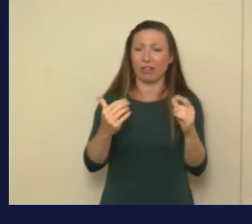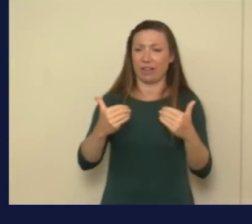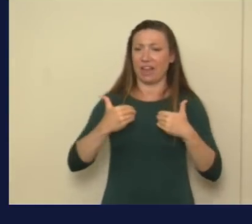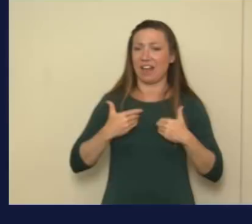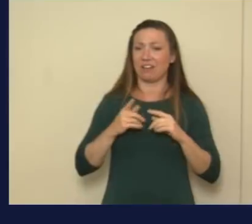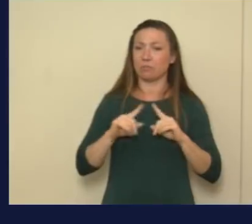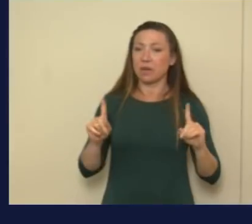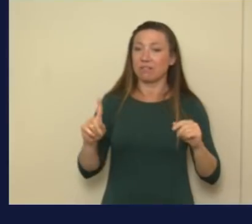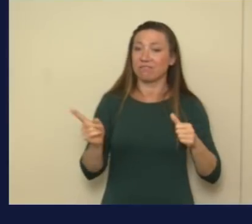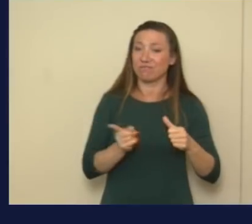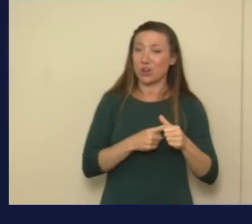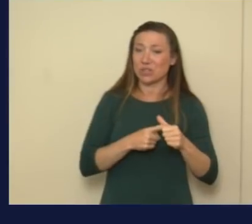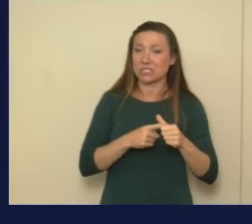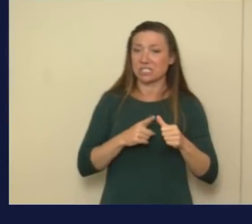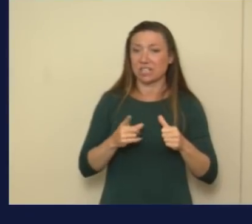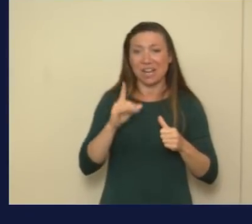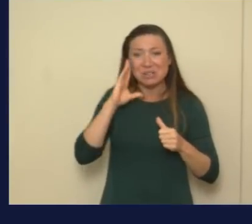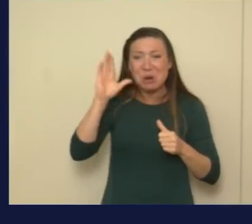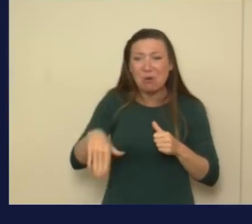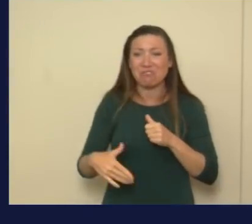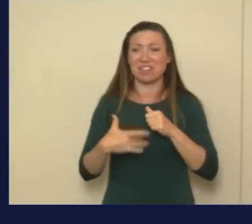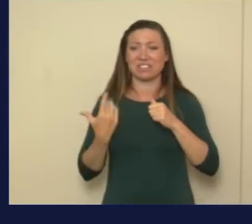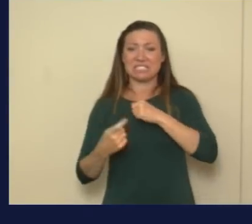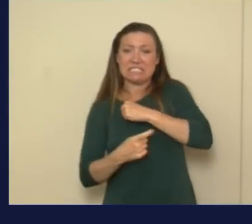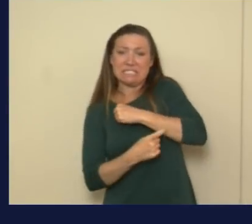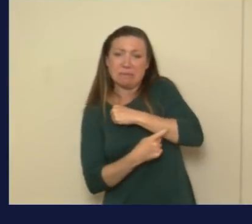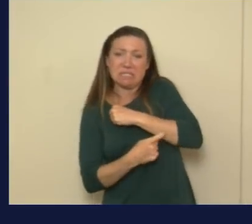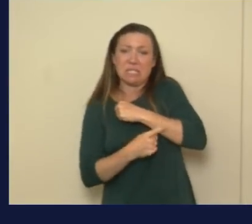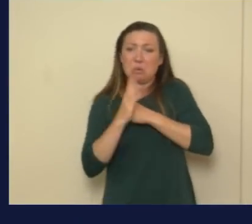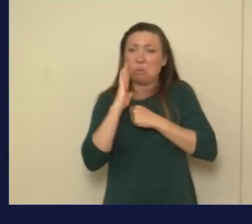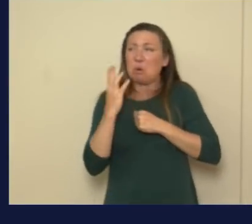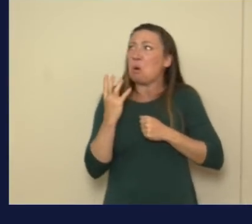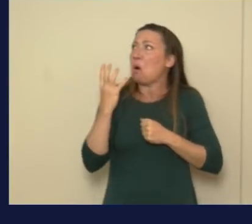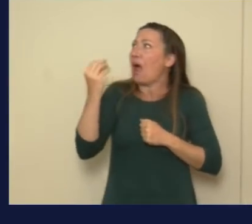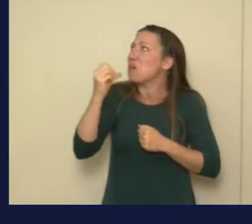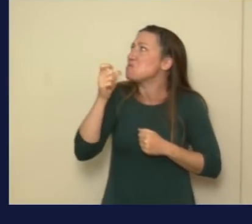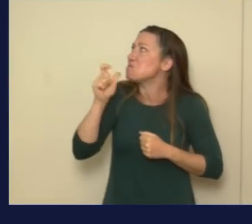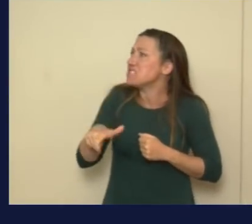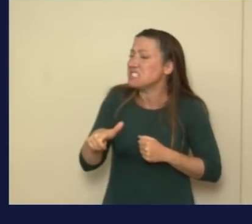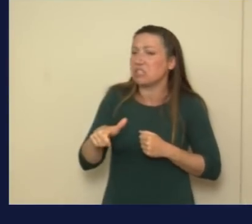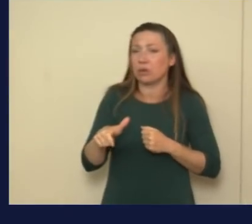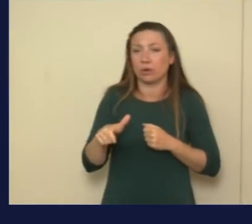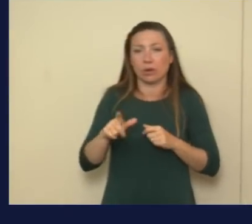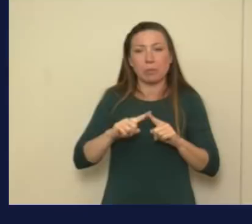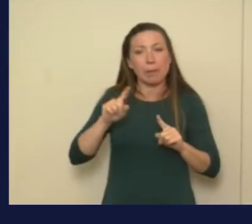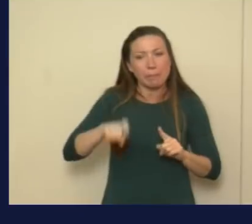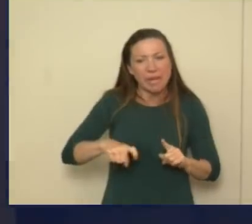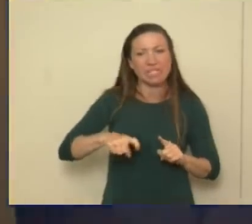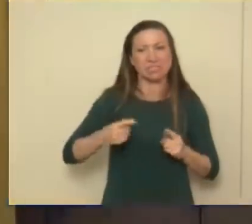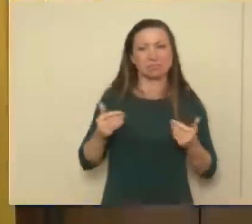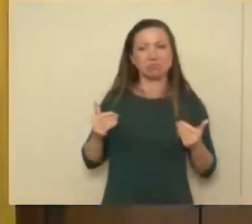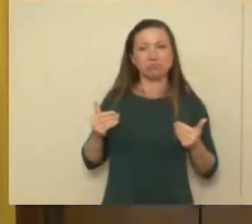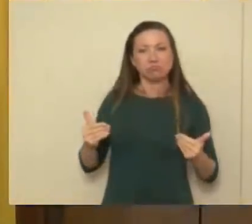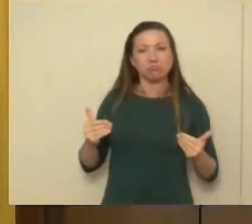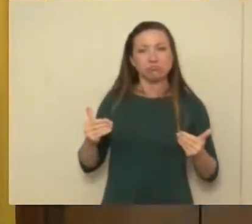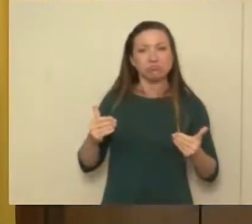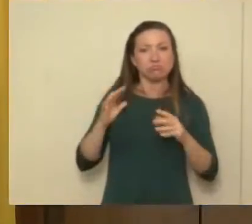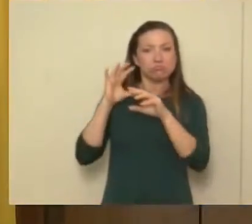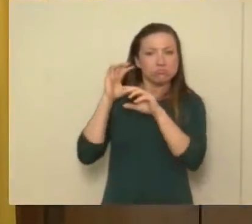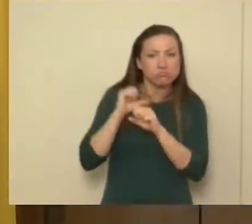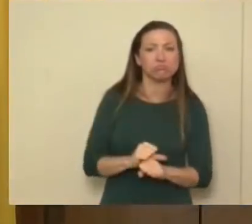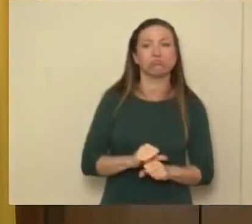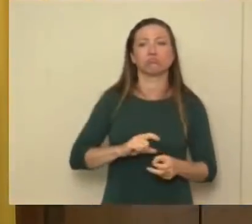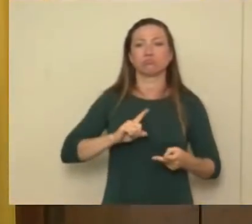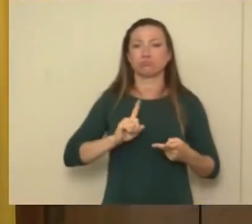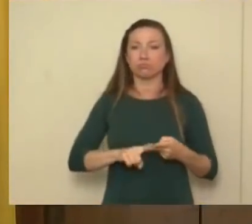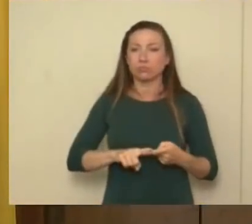A, unnecessarily, and B, that you would go out without washing your hands, having a face mask, wearing gloves when that makes sense